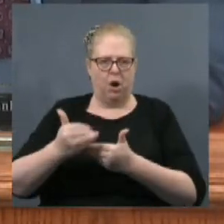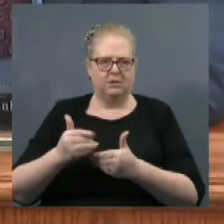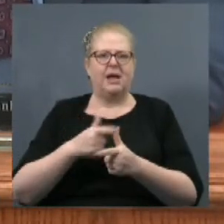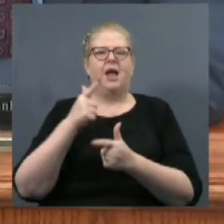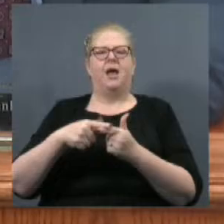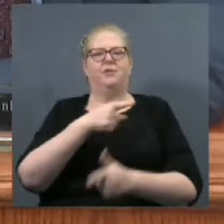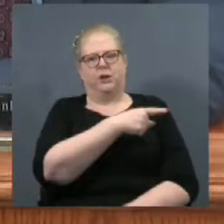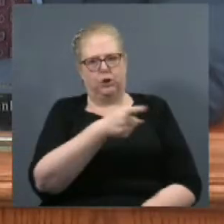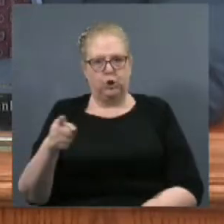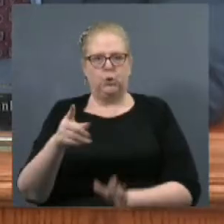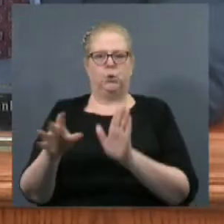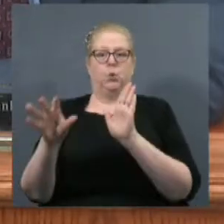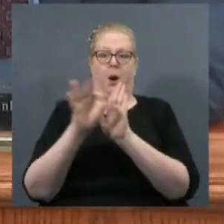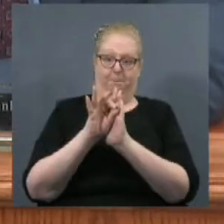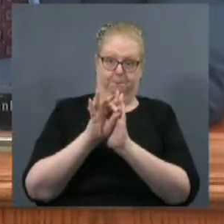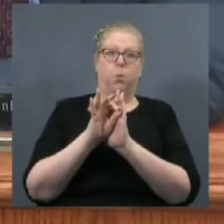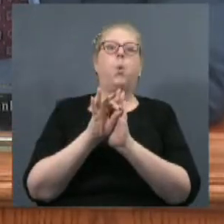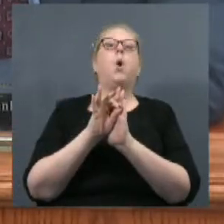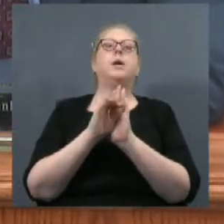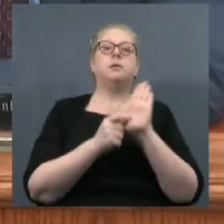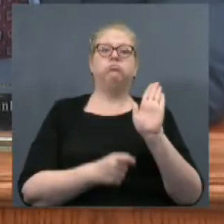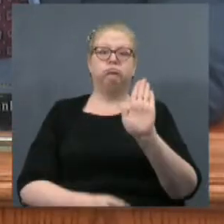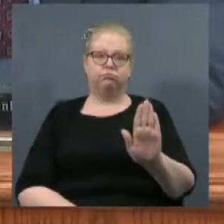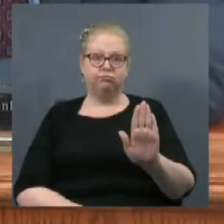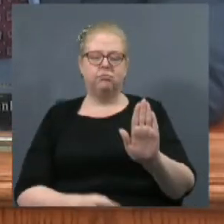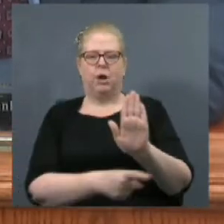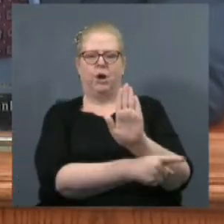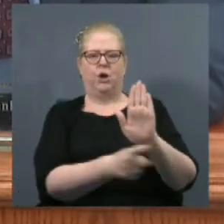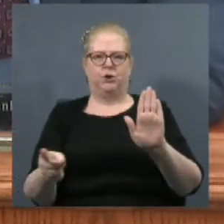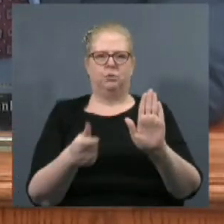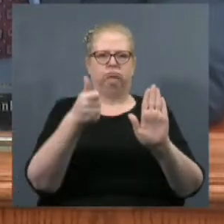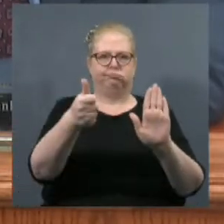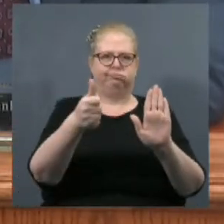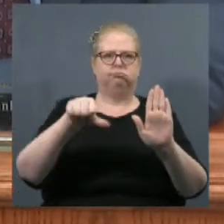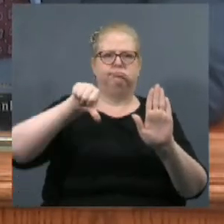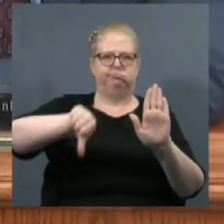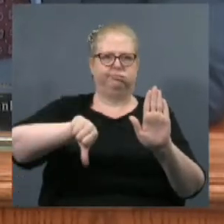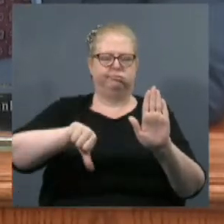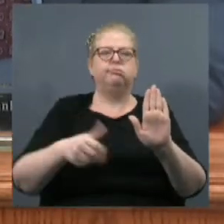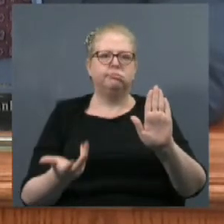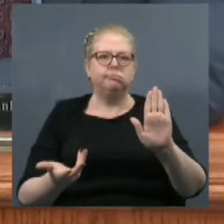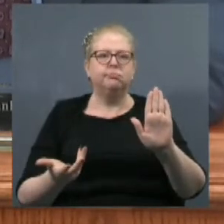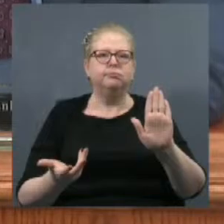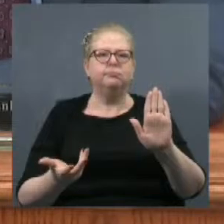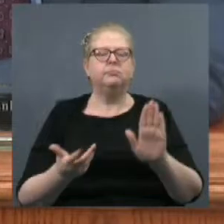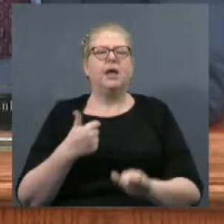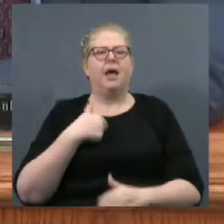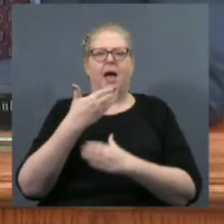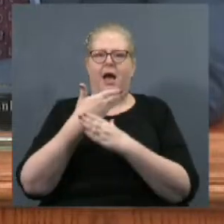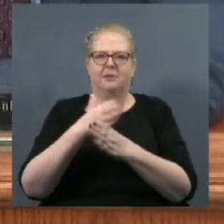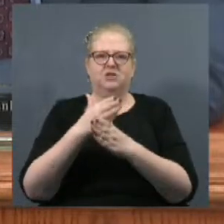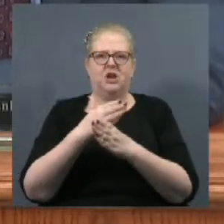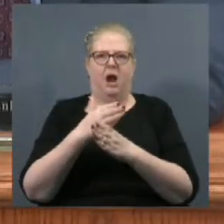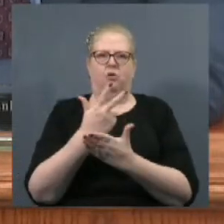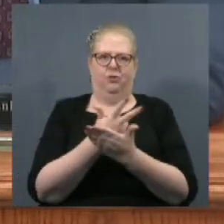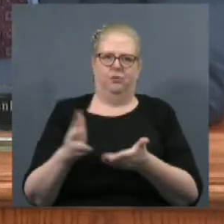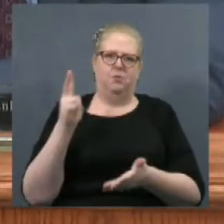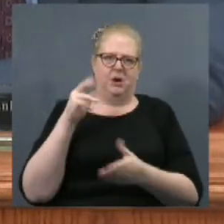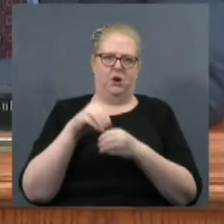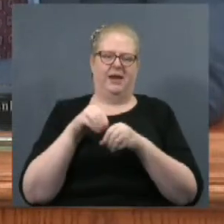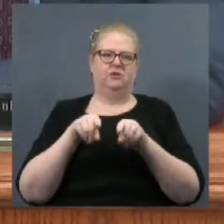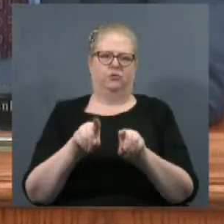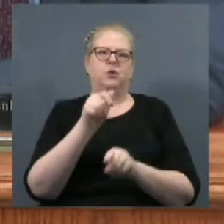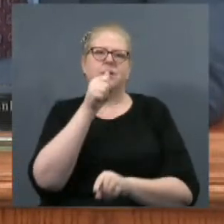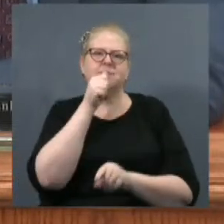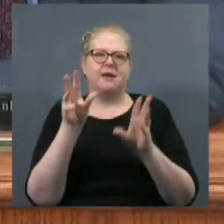vote yes or no from that process, and we'll move forward. Again, like I shared at executive session 3 weeks ago, we'll